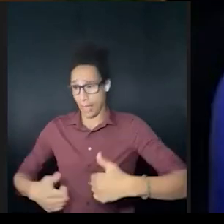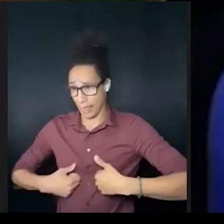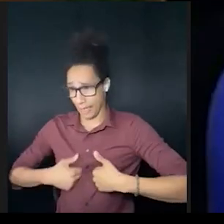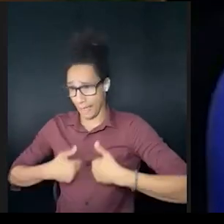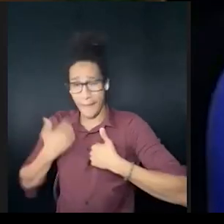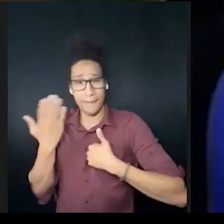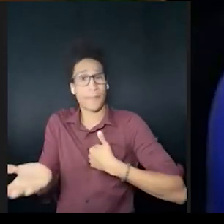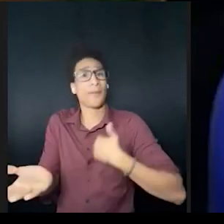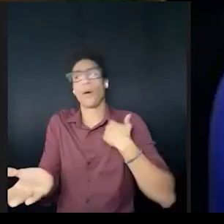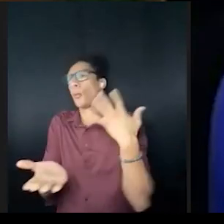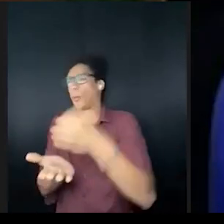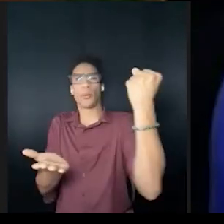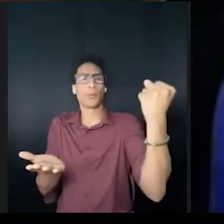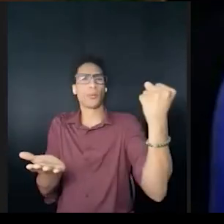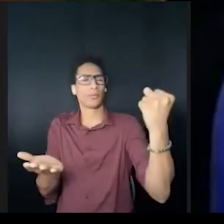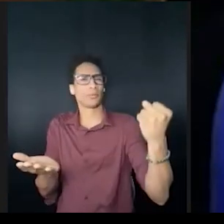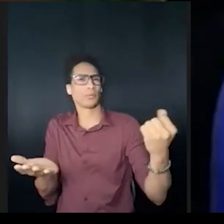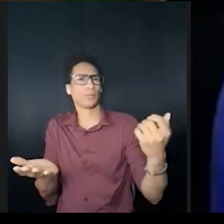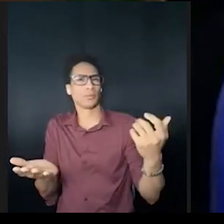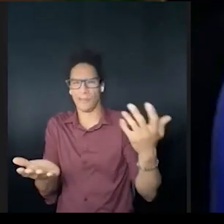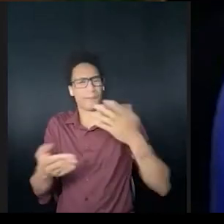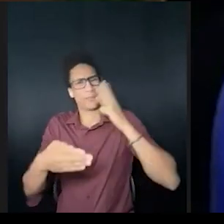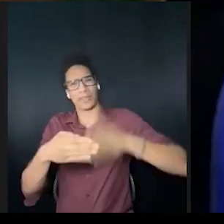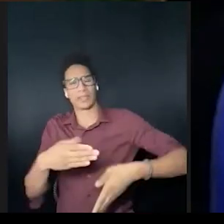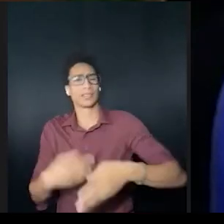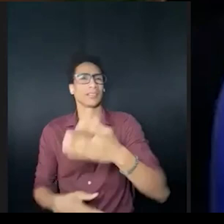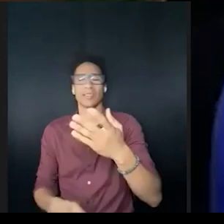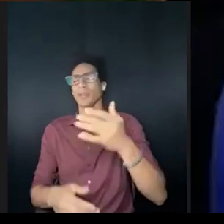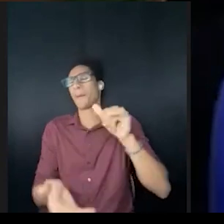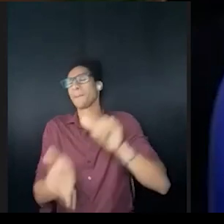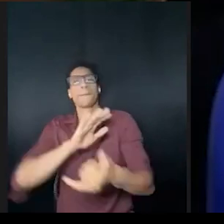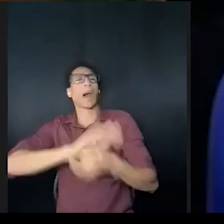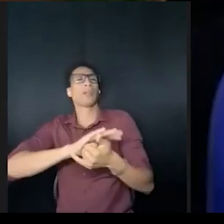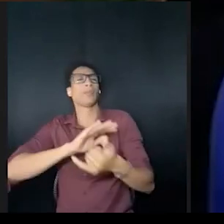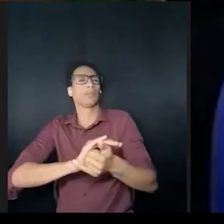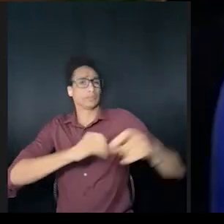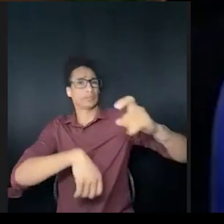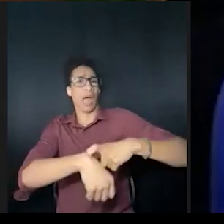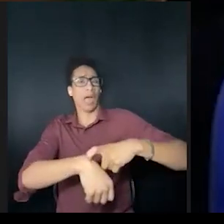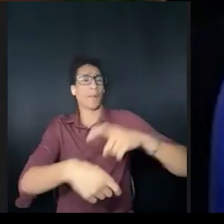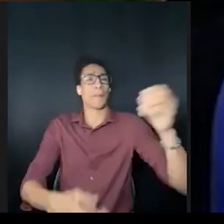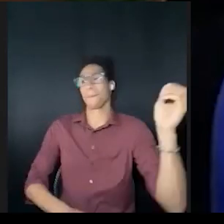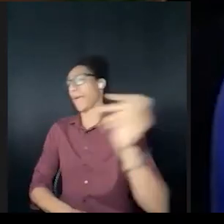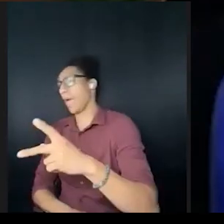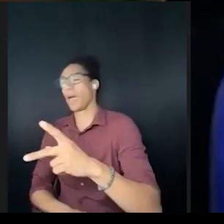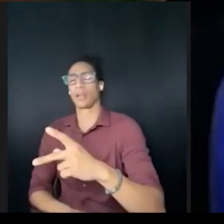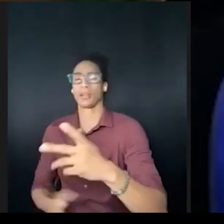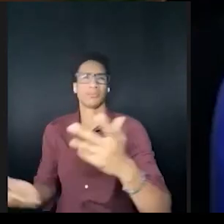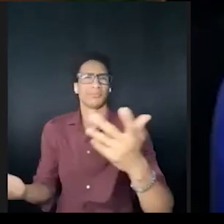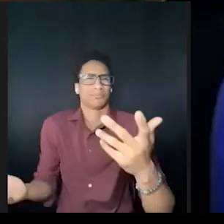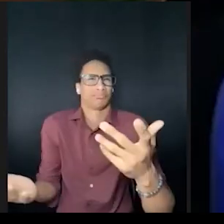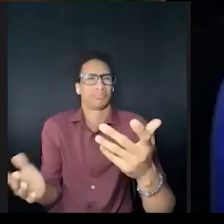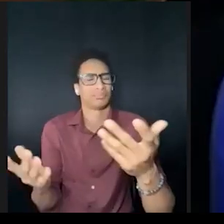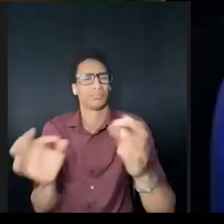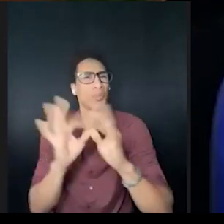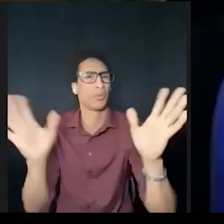no amount of time can give that life back. So I understand, you know, his perspective, and